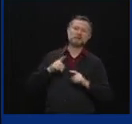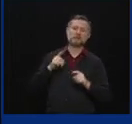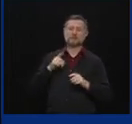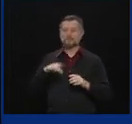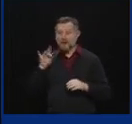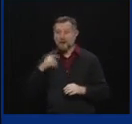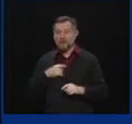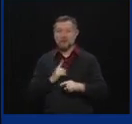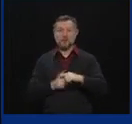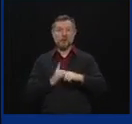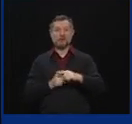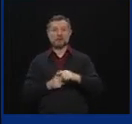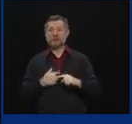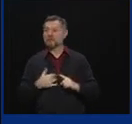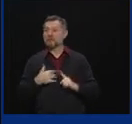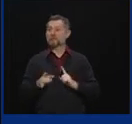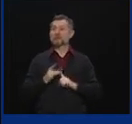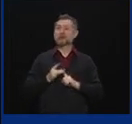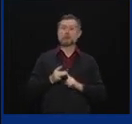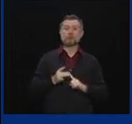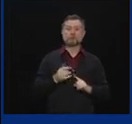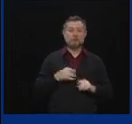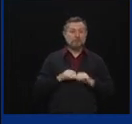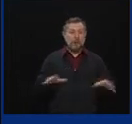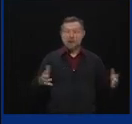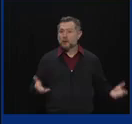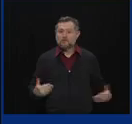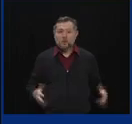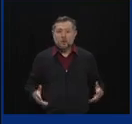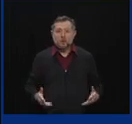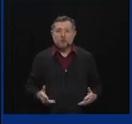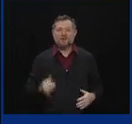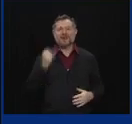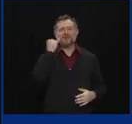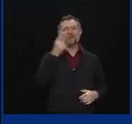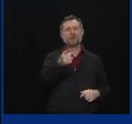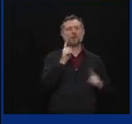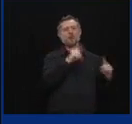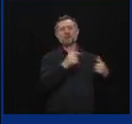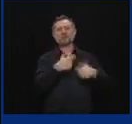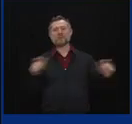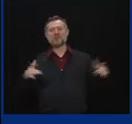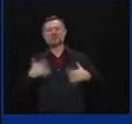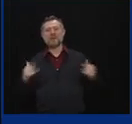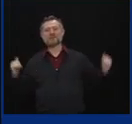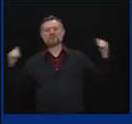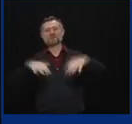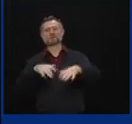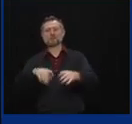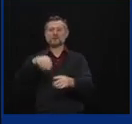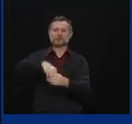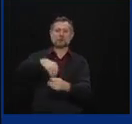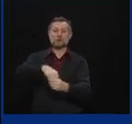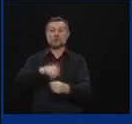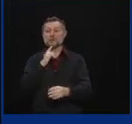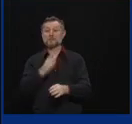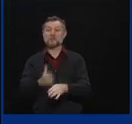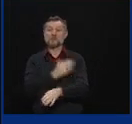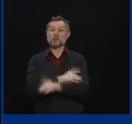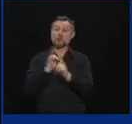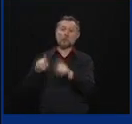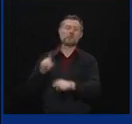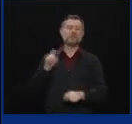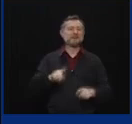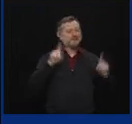is know your status. Get tested. If you're going to go to a big event indoors, it makes sense to get tested to see if you are